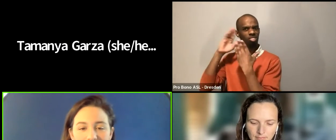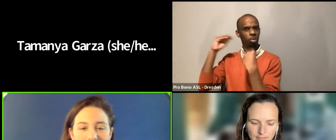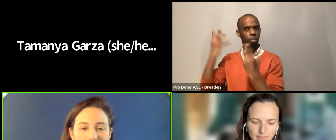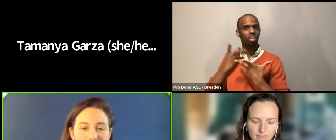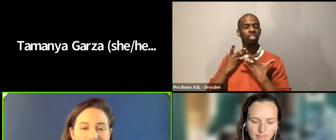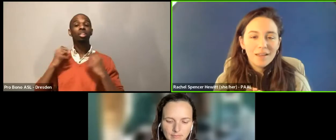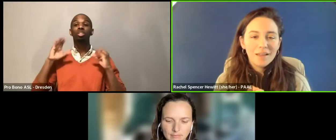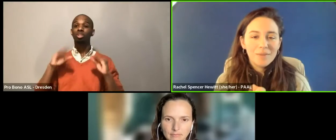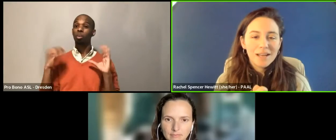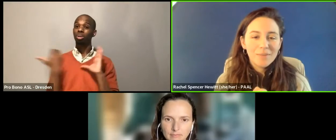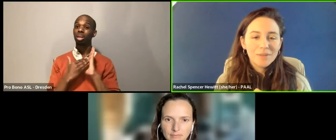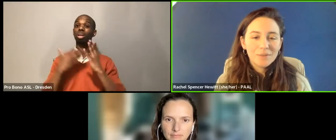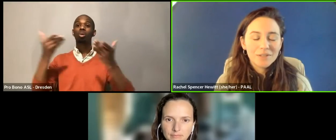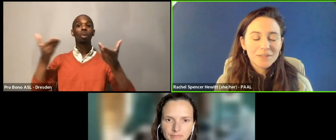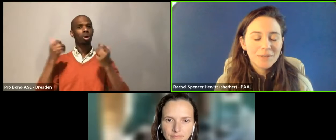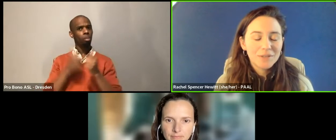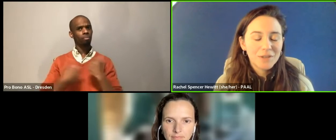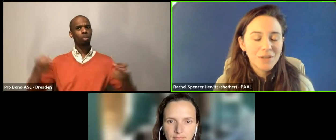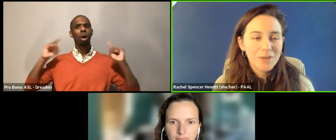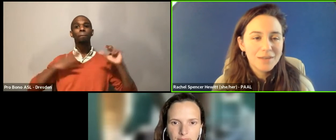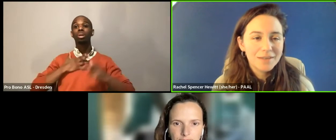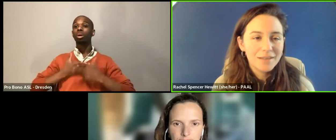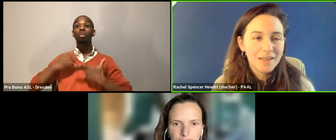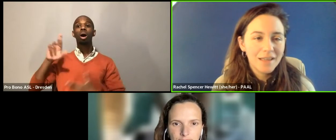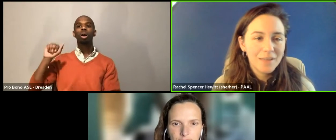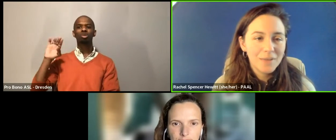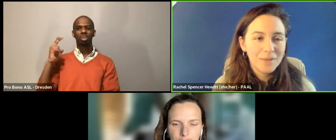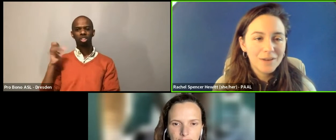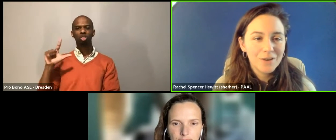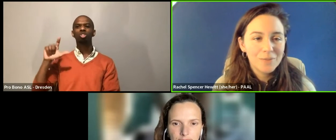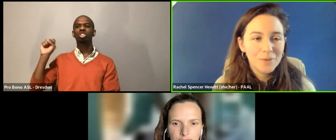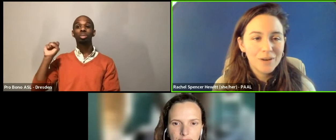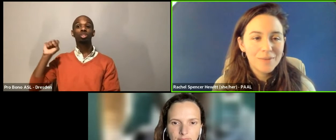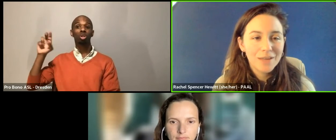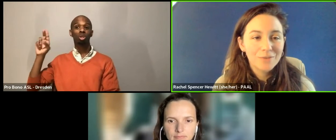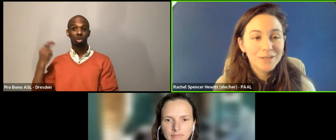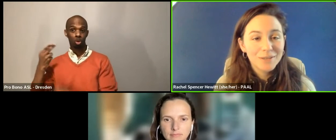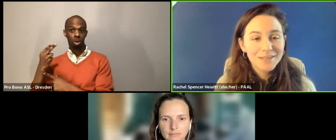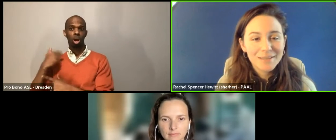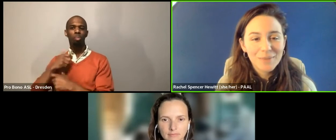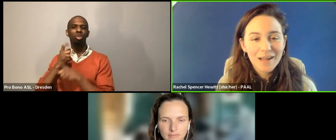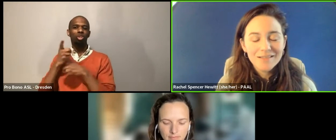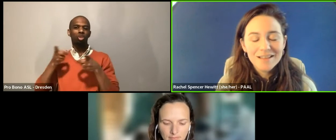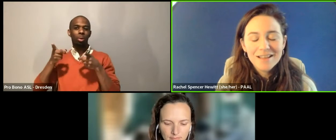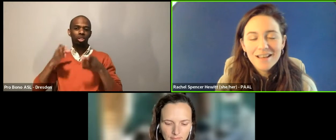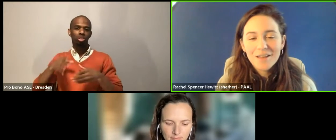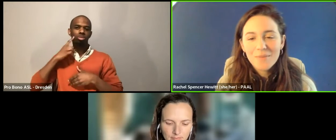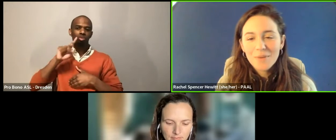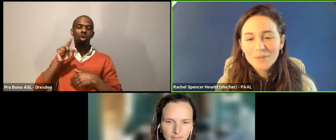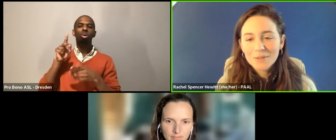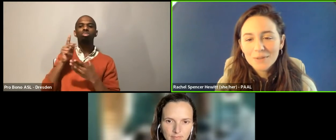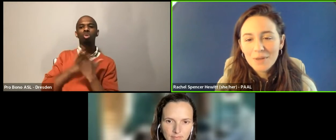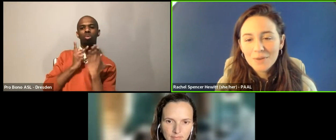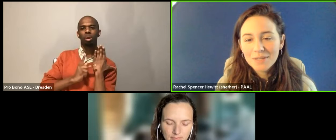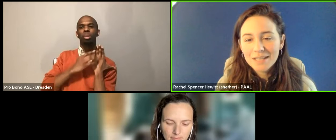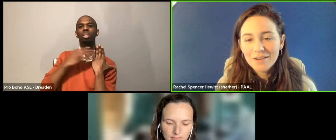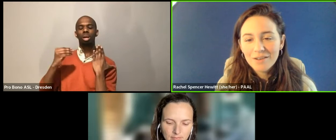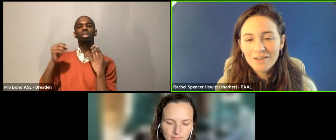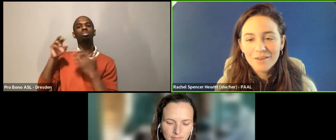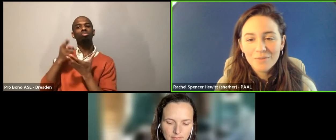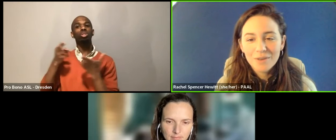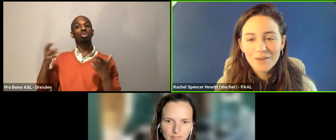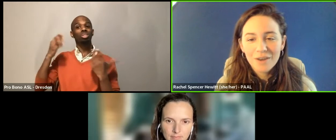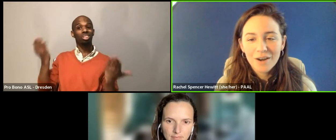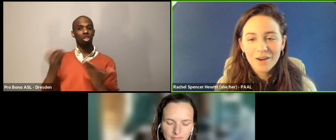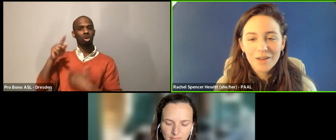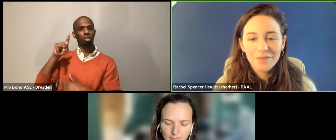everyone. My name is Rachel Spencer Hewitt. I am the Director of Programming and Resources at PAL and was also co-lead